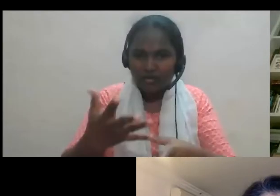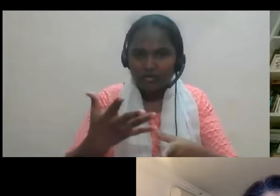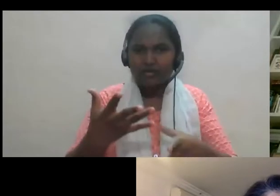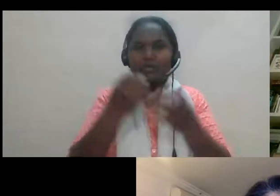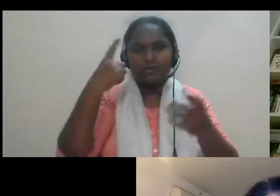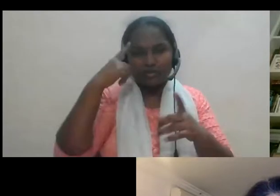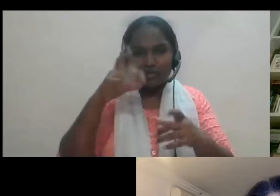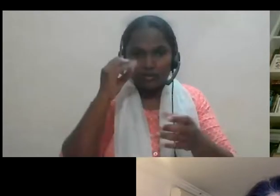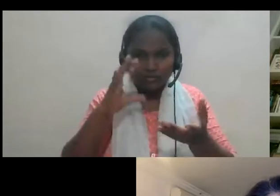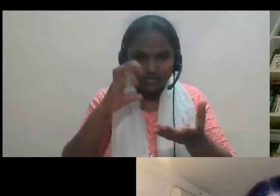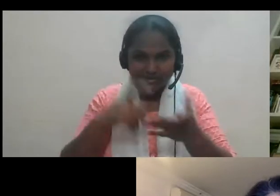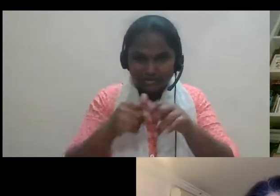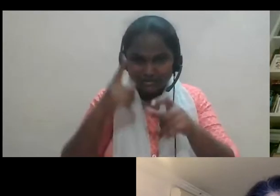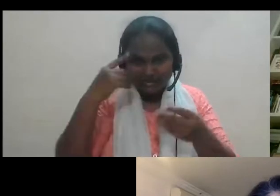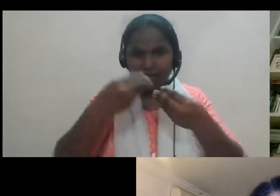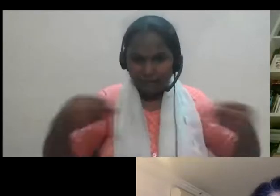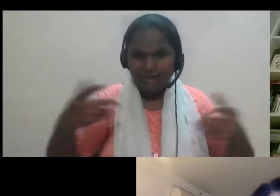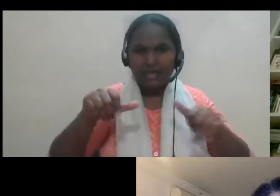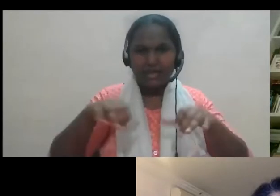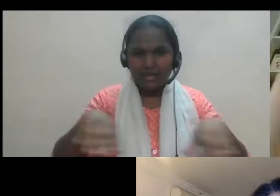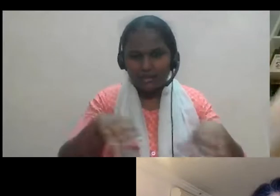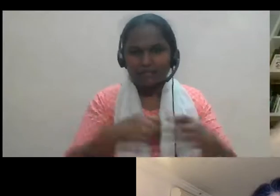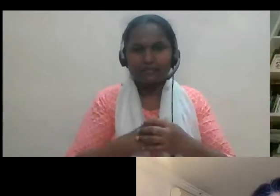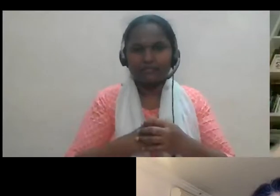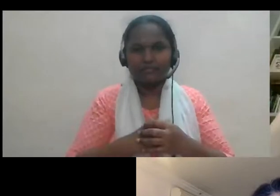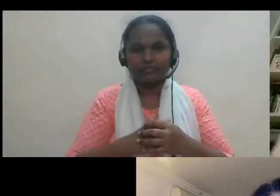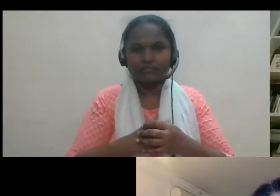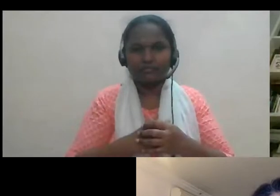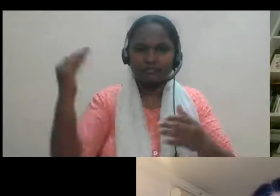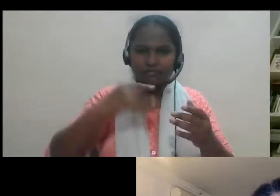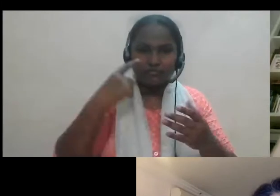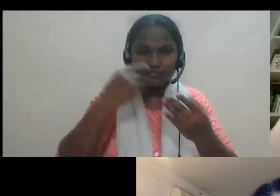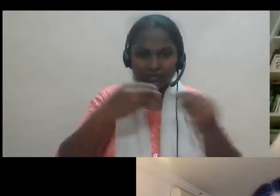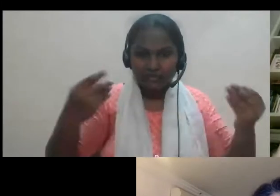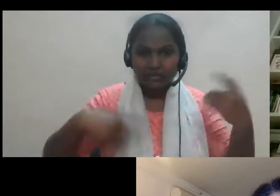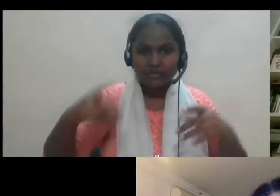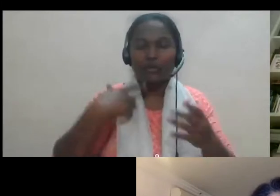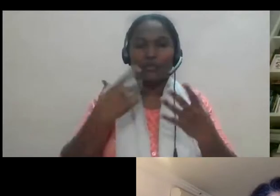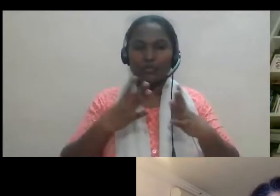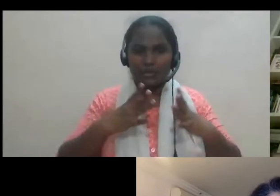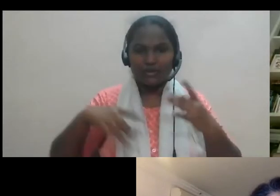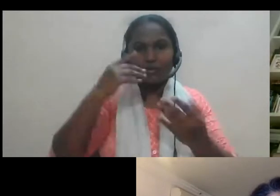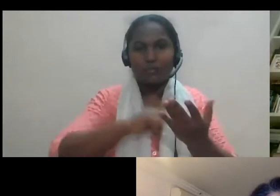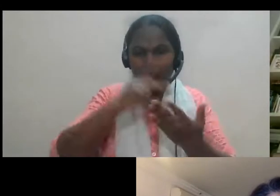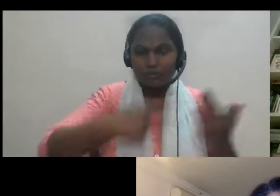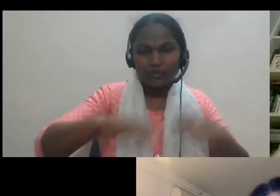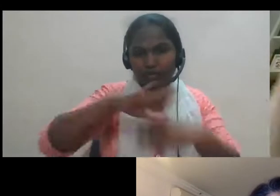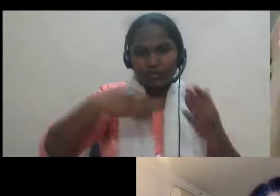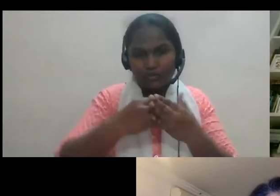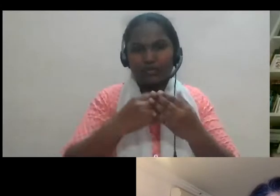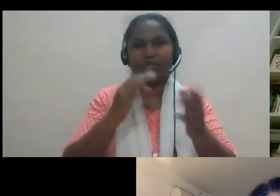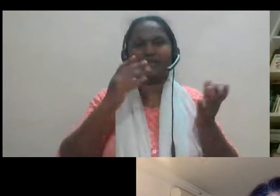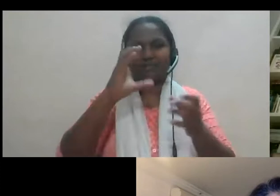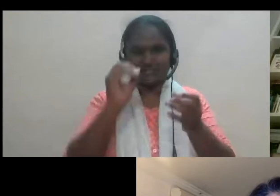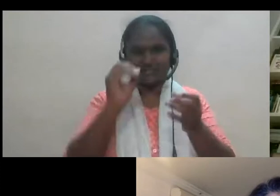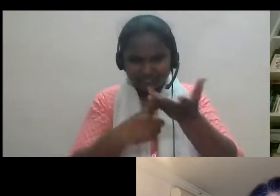pedagogical materials and activities, teachers, training programs for teachers all over the country and for families